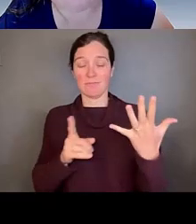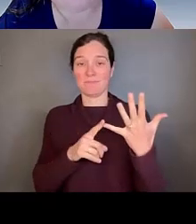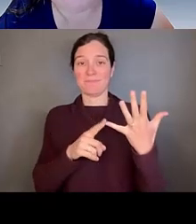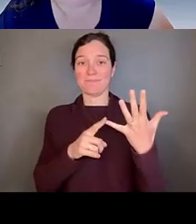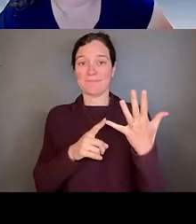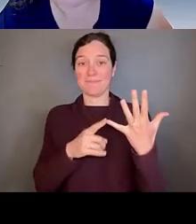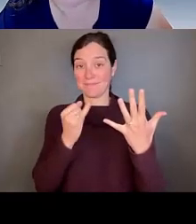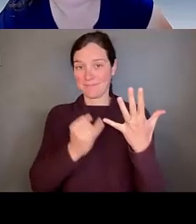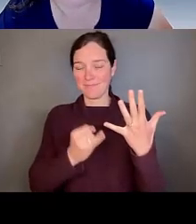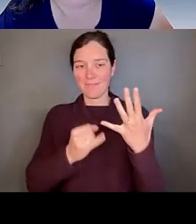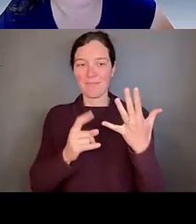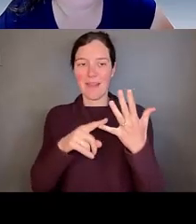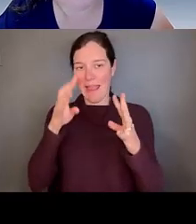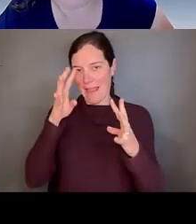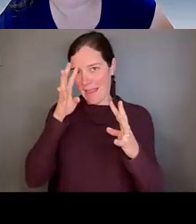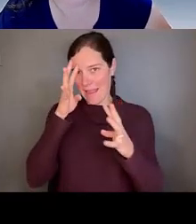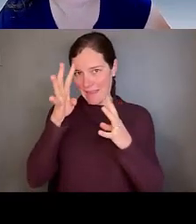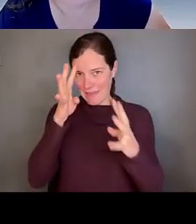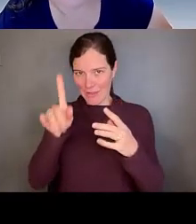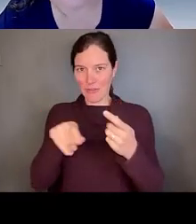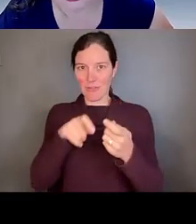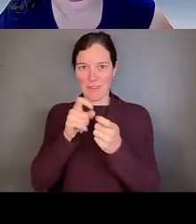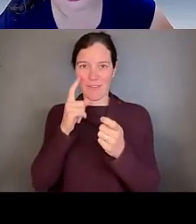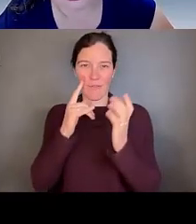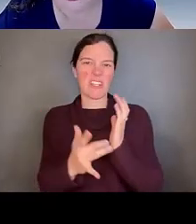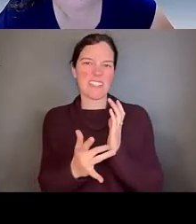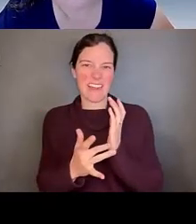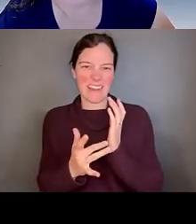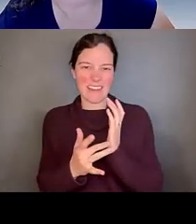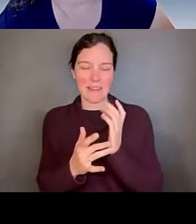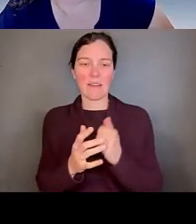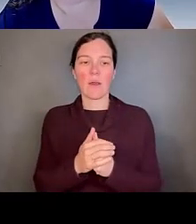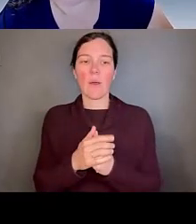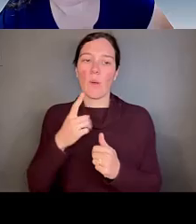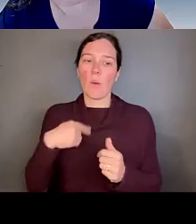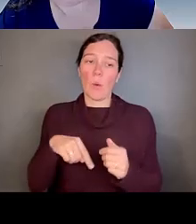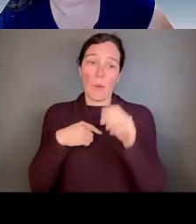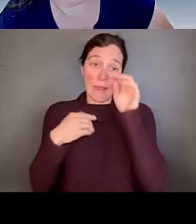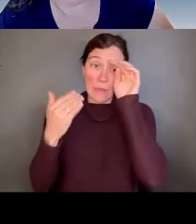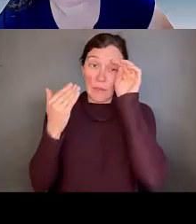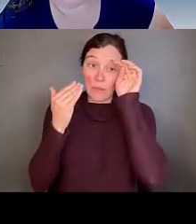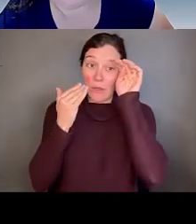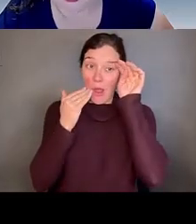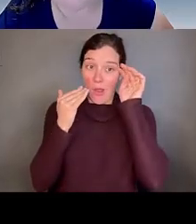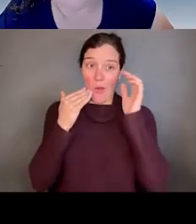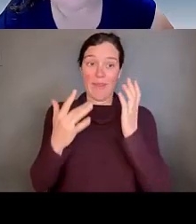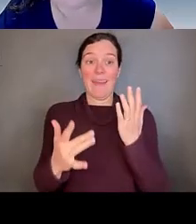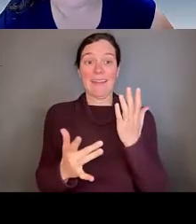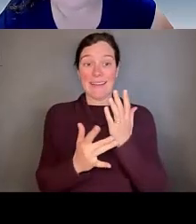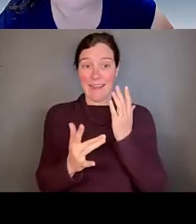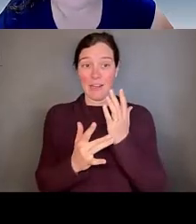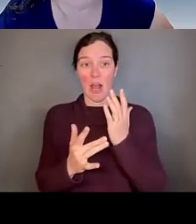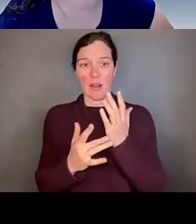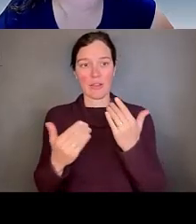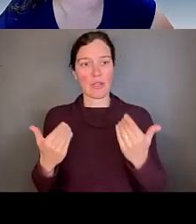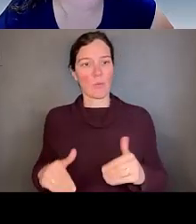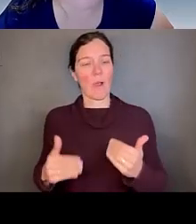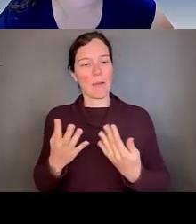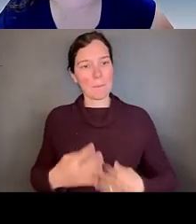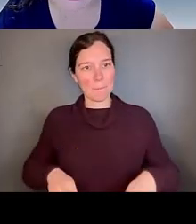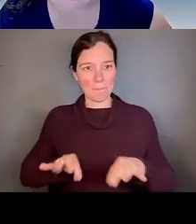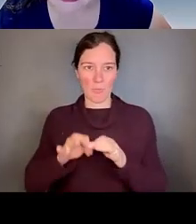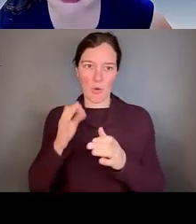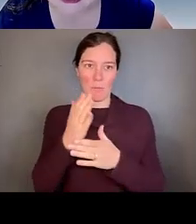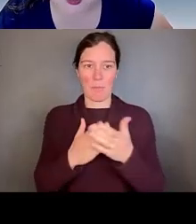finally, innovation, and specifically tech innovation. We know that technology is an essential part